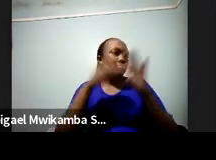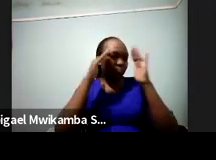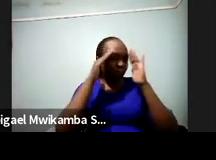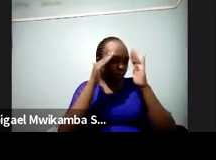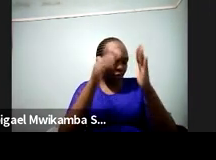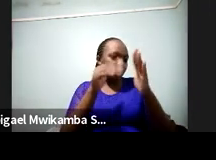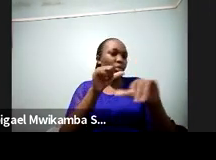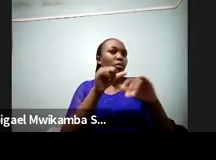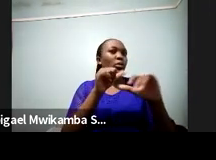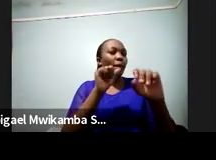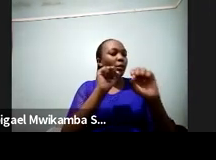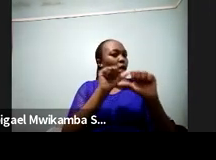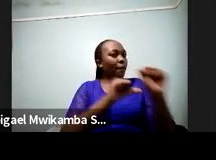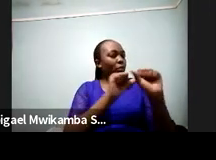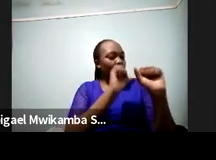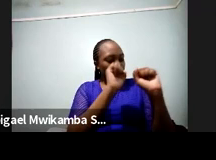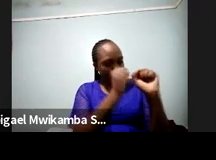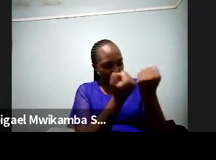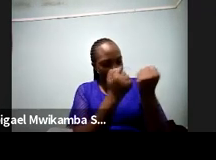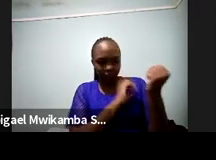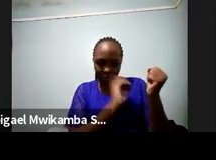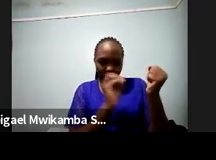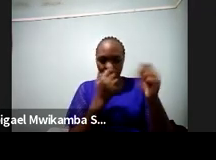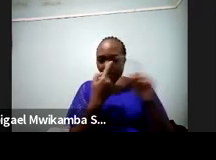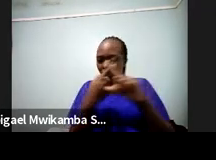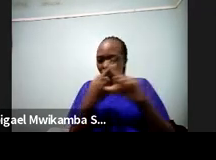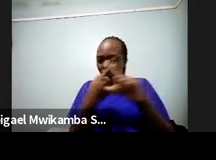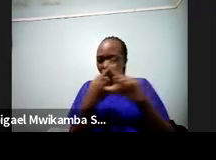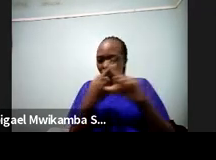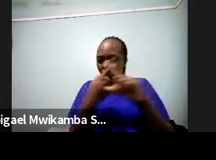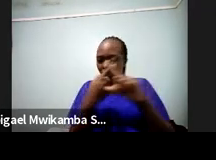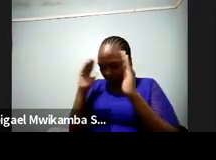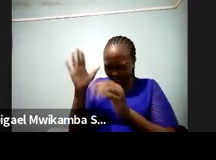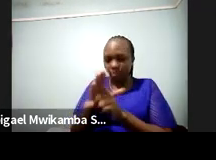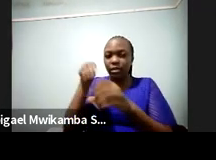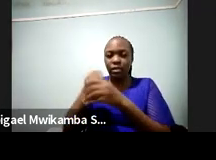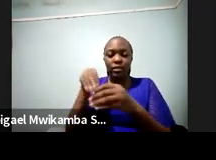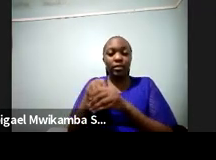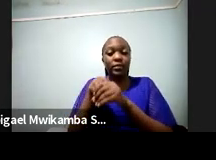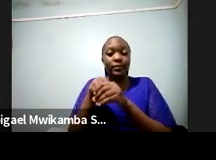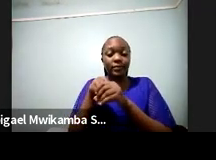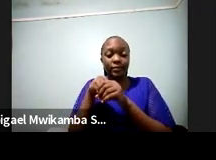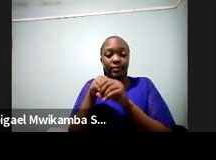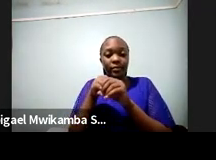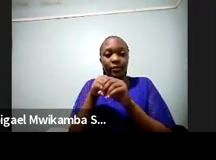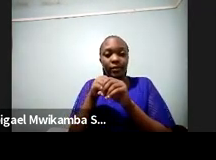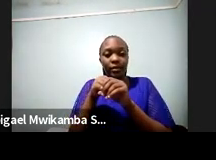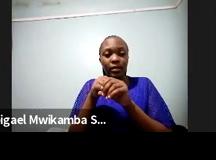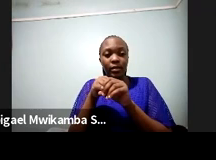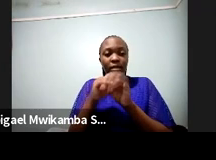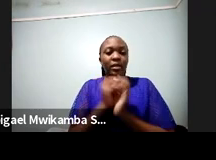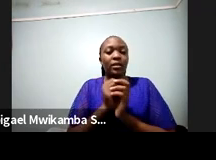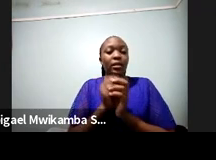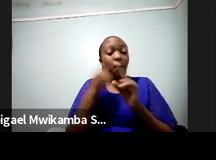savings. If you don't have savings, then you may not be able to invest unless you have a windfall gain or you have an